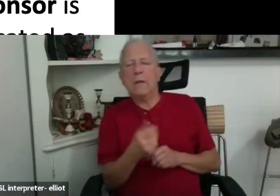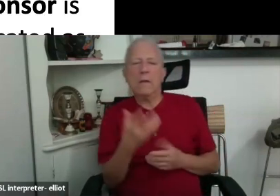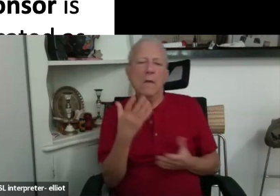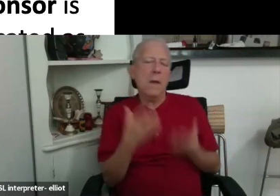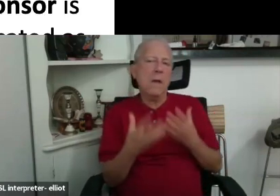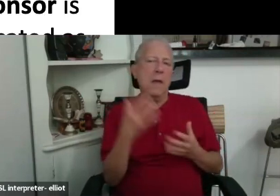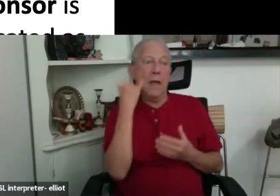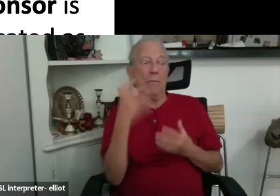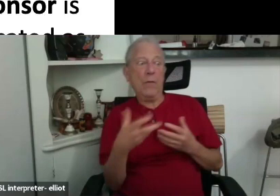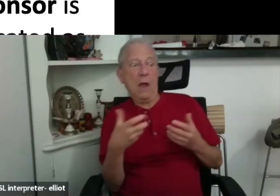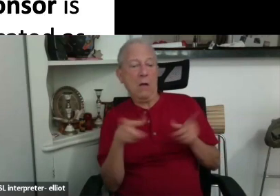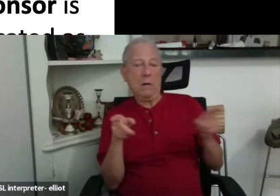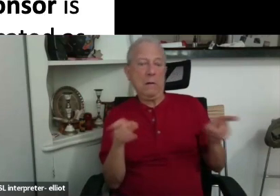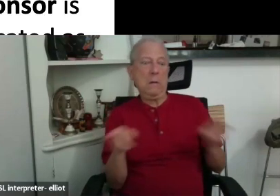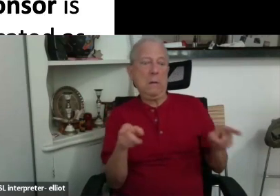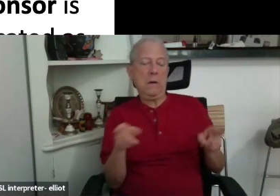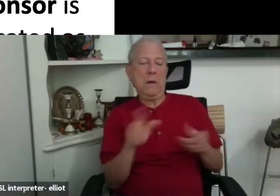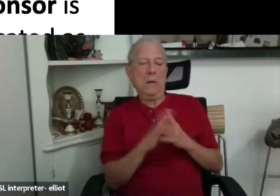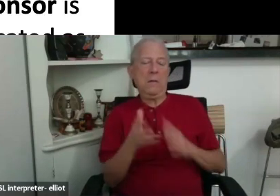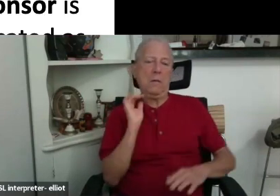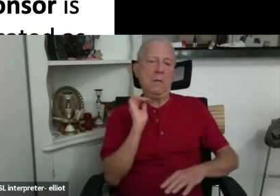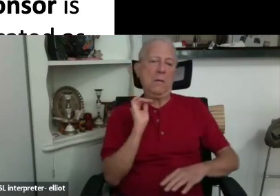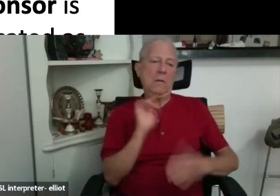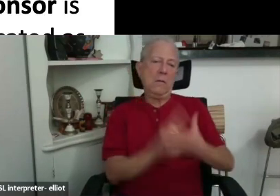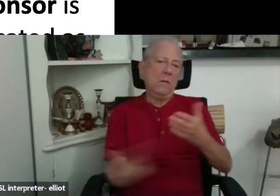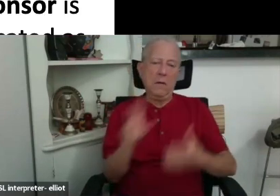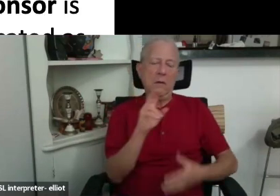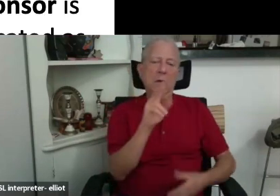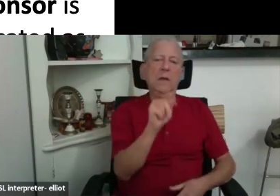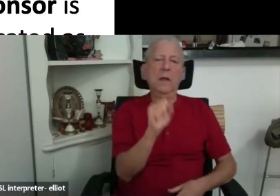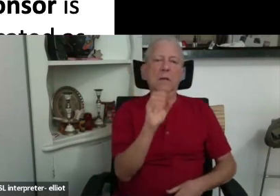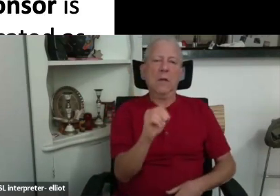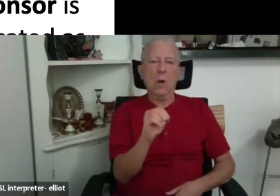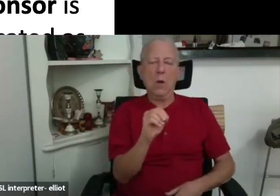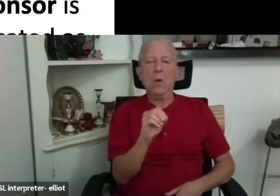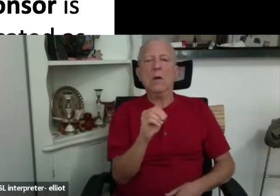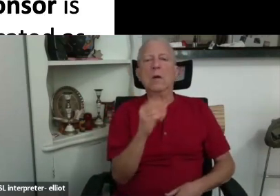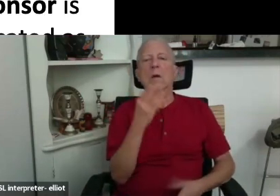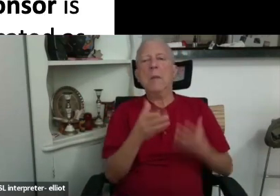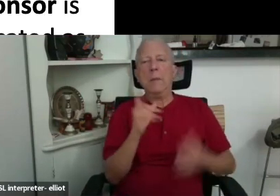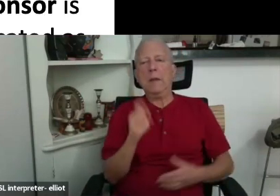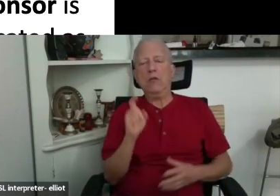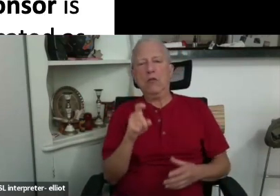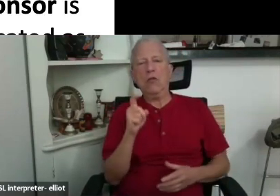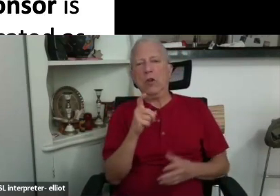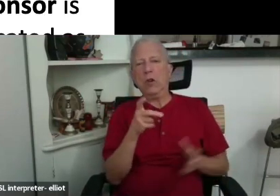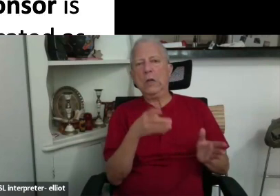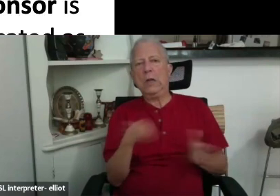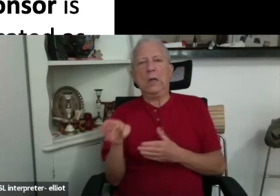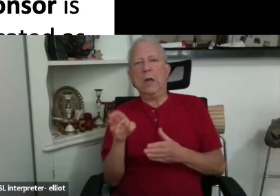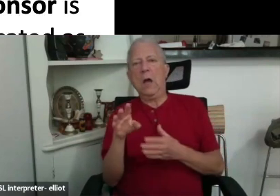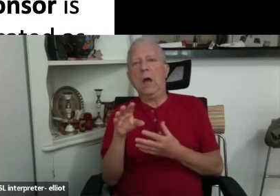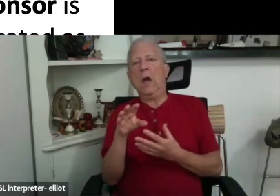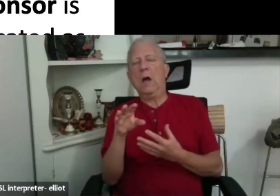become designated as a terrorist organization or TSO should consider opting for models B or C, just